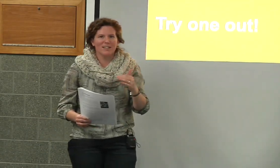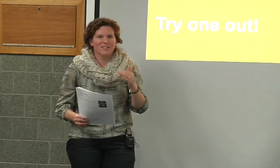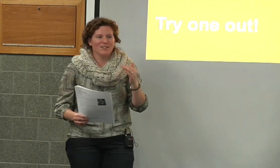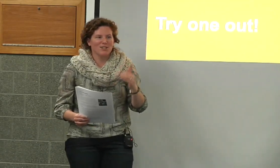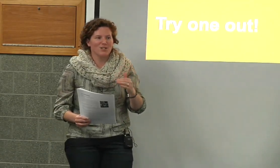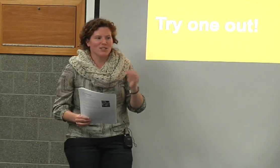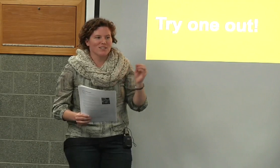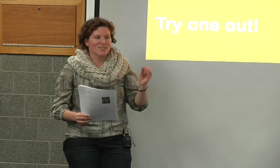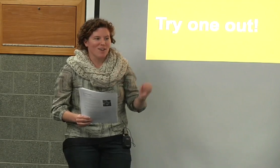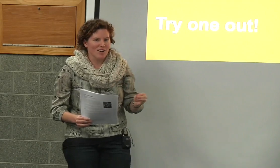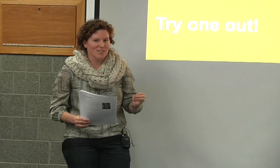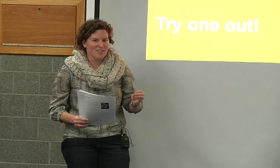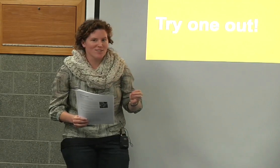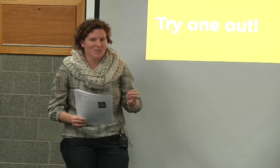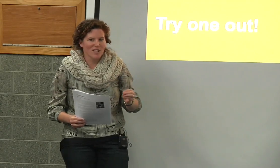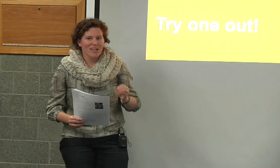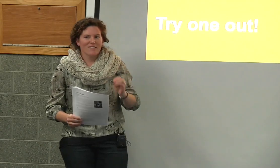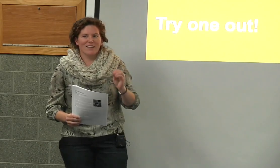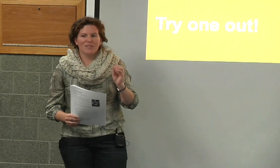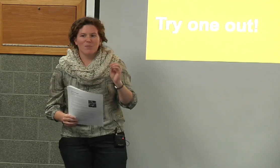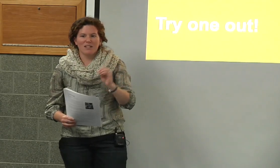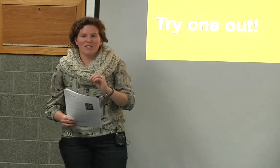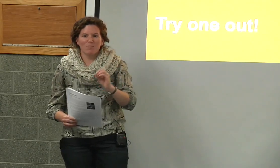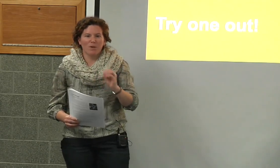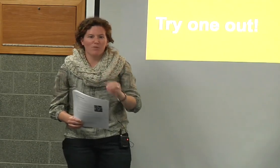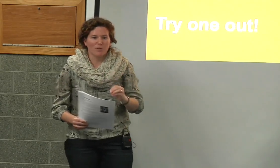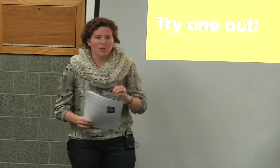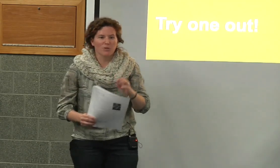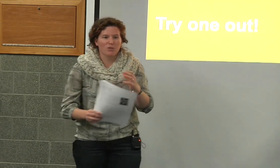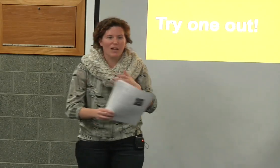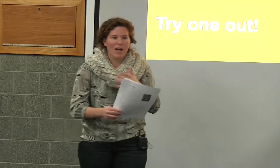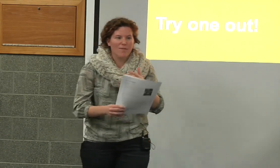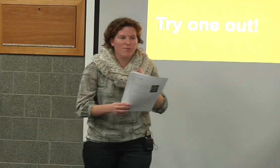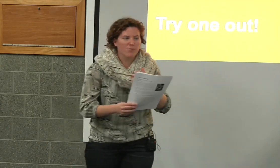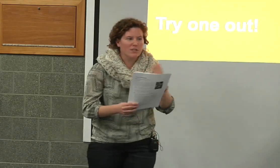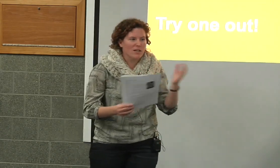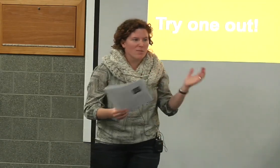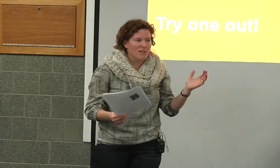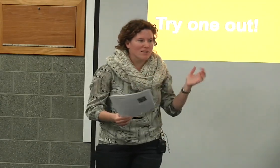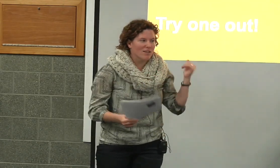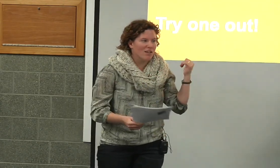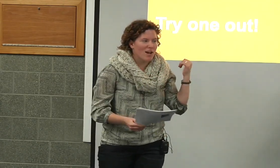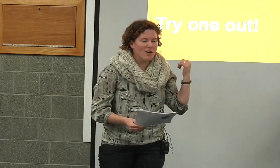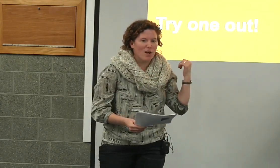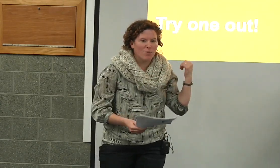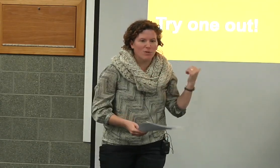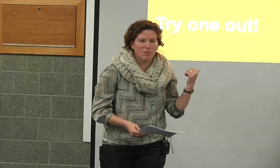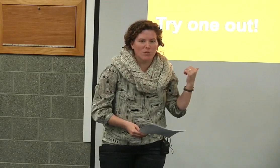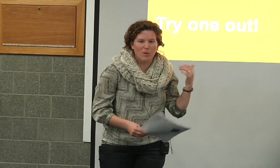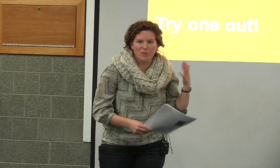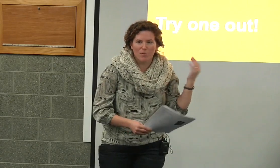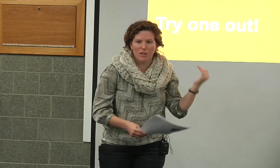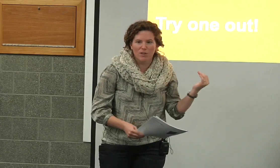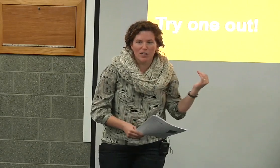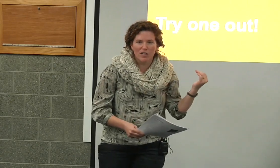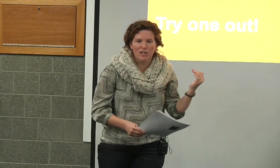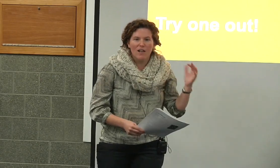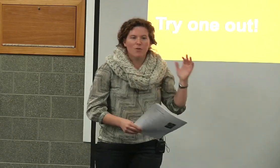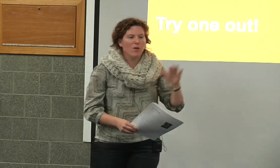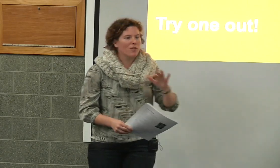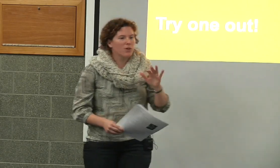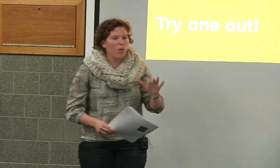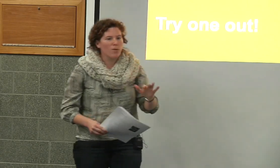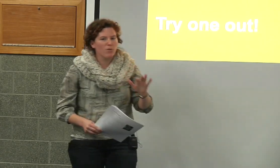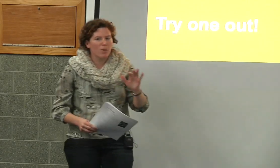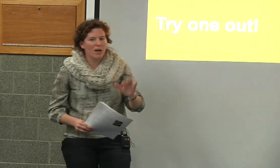on Case Study Teaching in Science. That's based out of Buffalo. So they have a free database online. I pulled up the website, we can look at it.